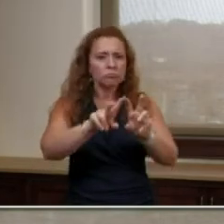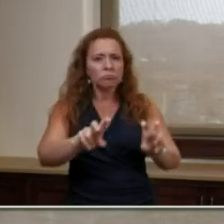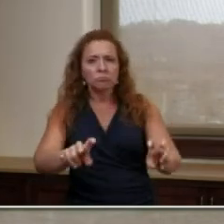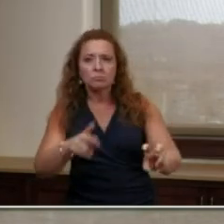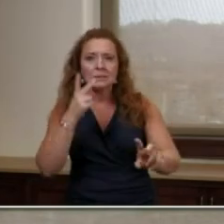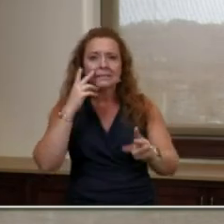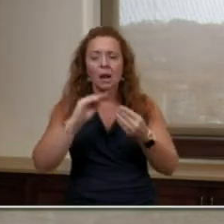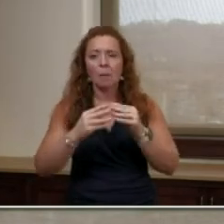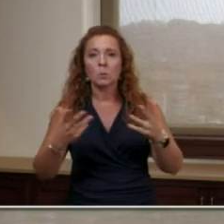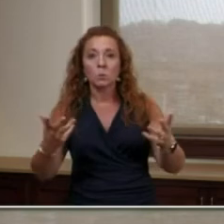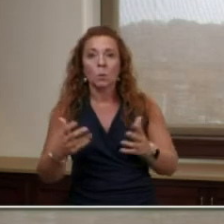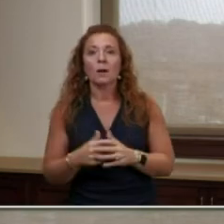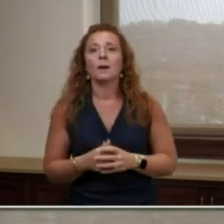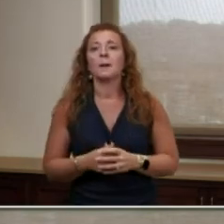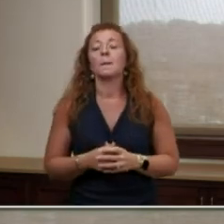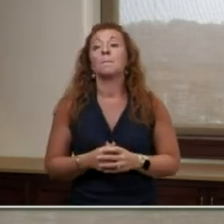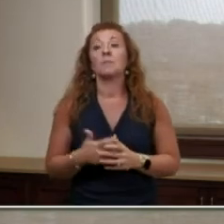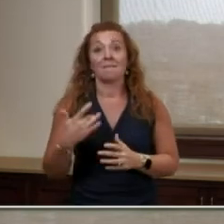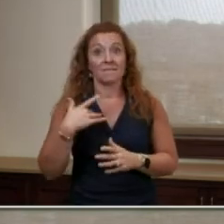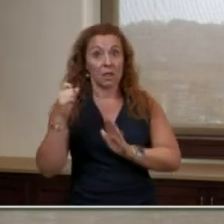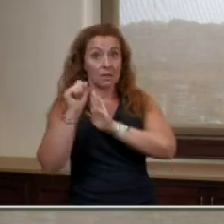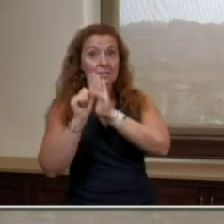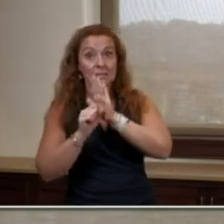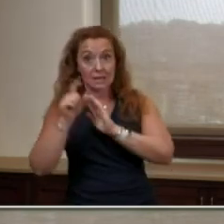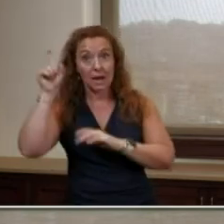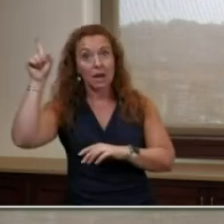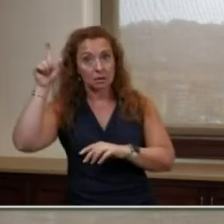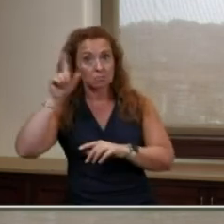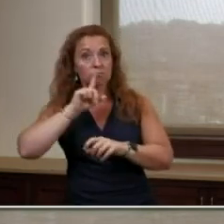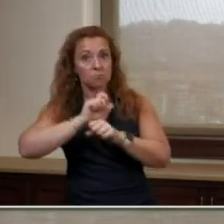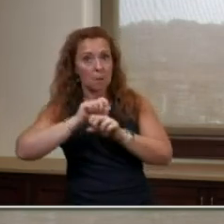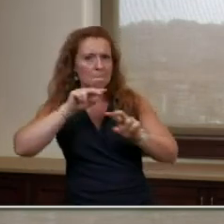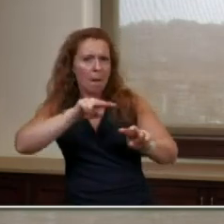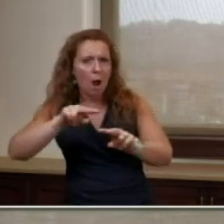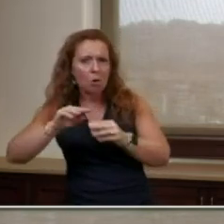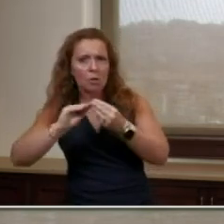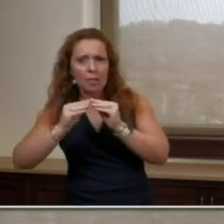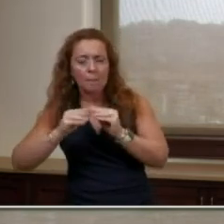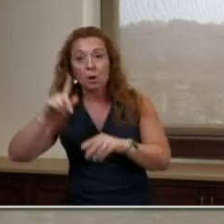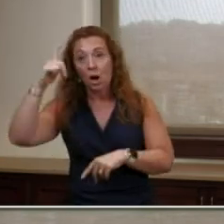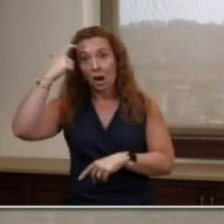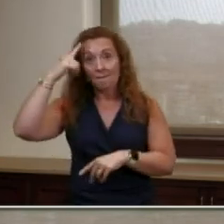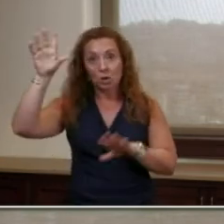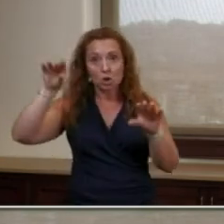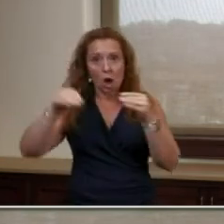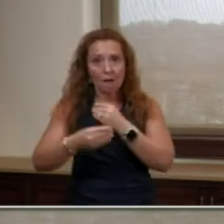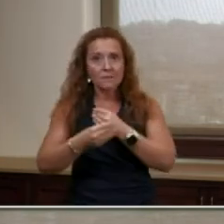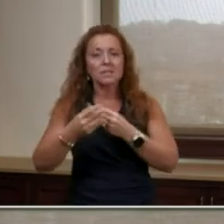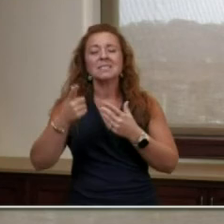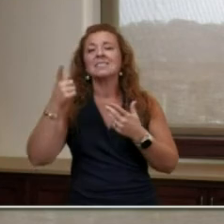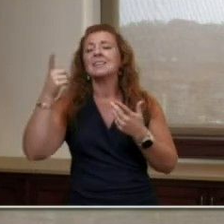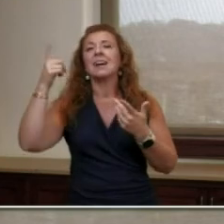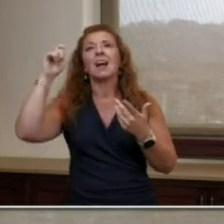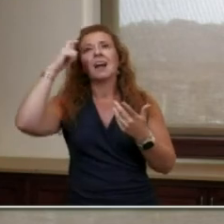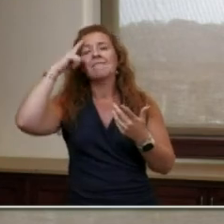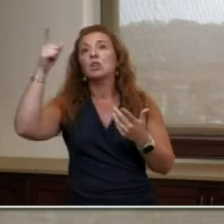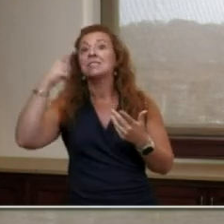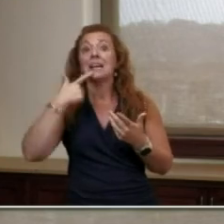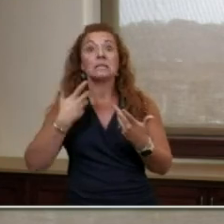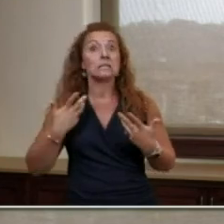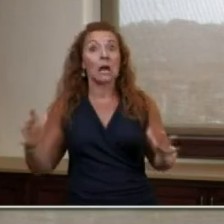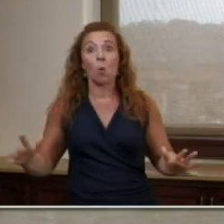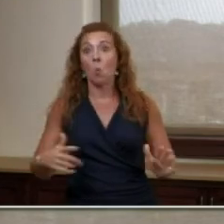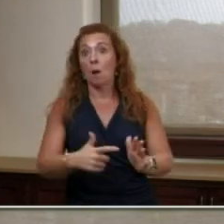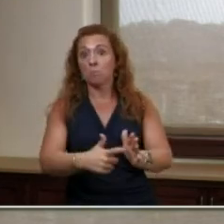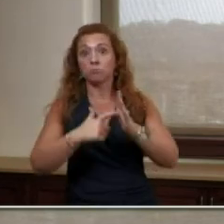they go. I think the state also, again, is monitoring where they are. The governor, I think, has indicated he doesn't want to have a mask